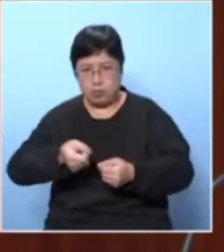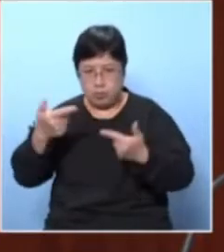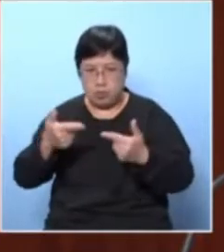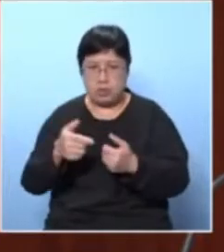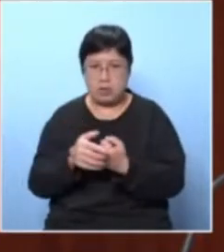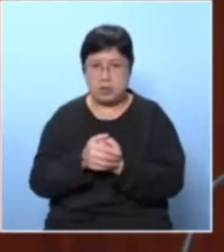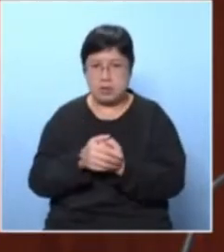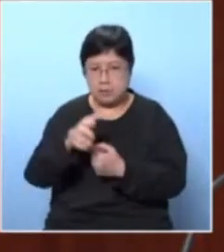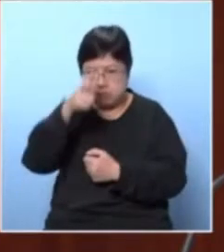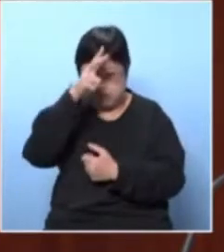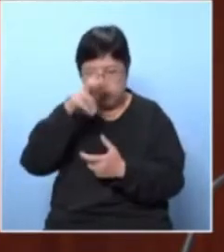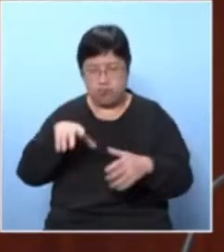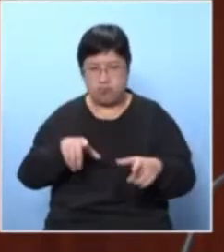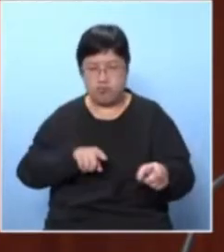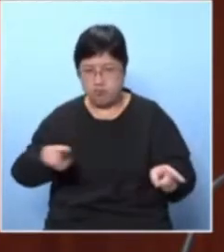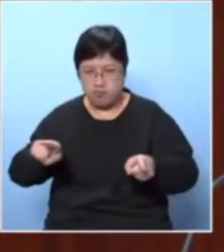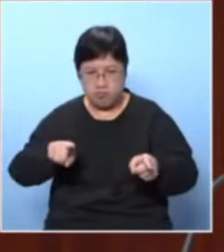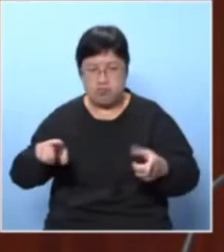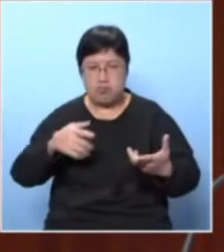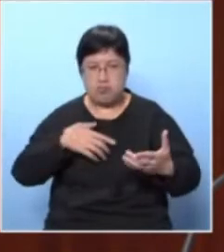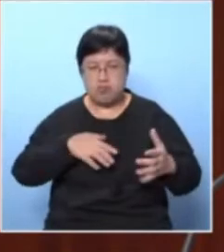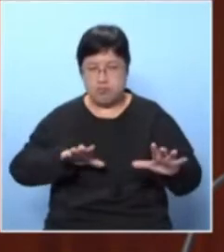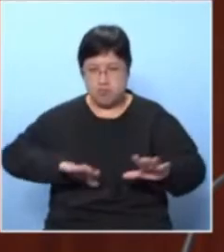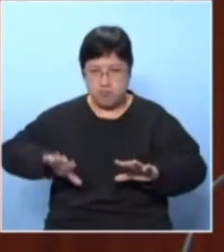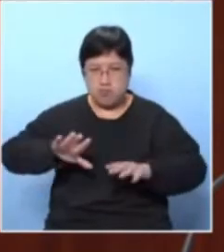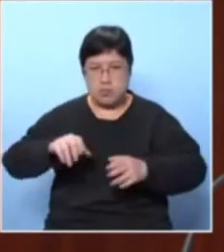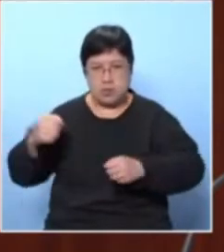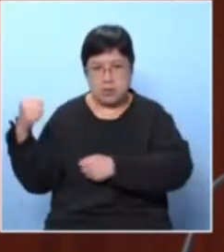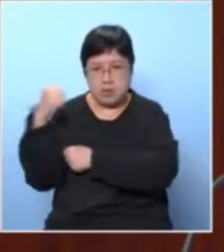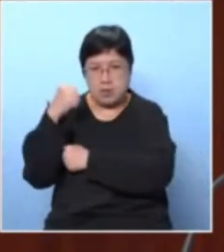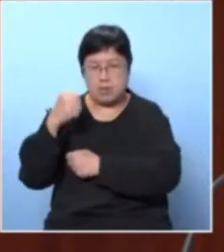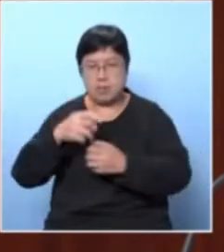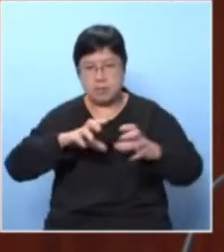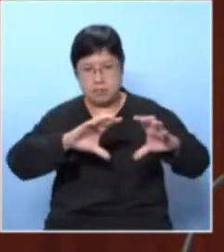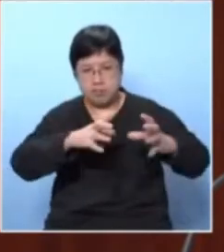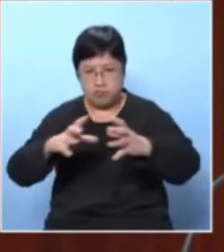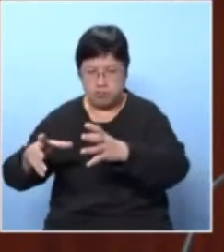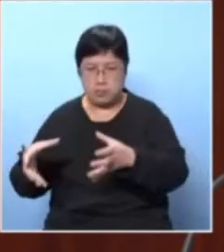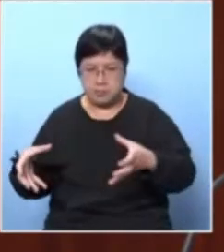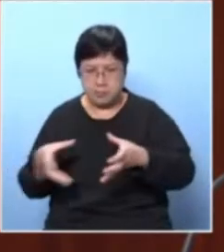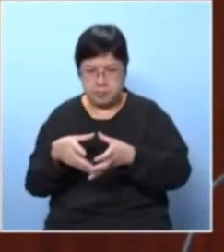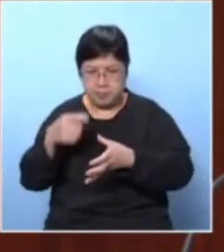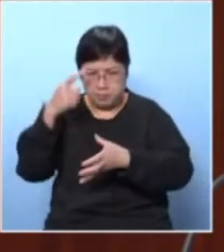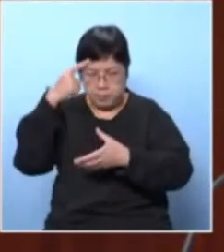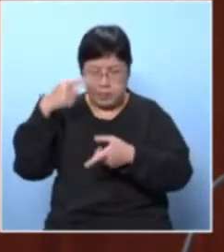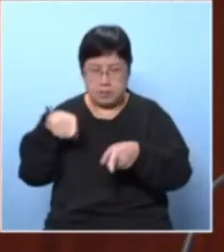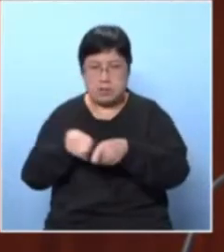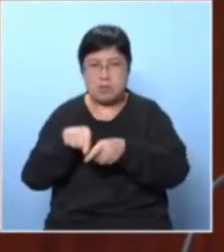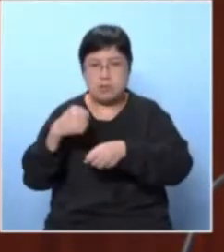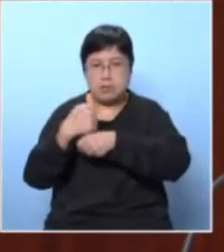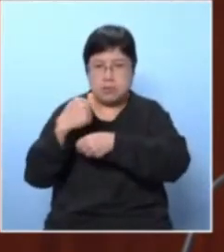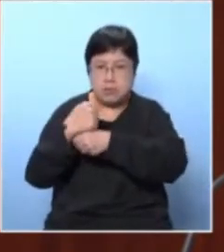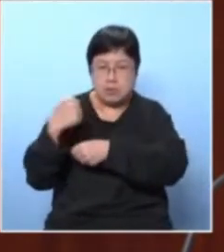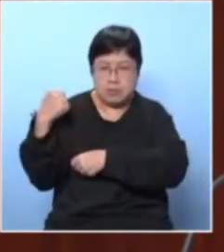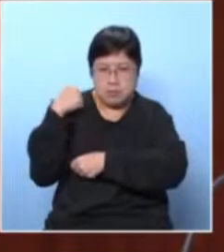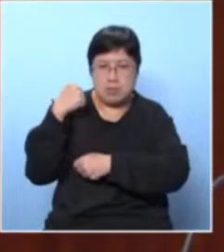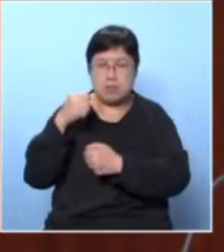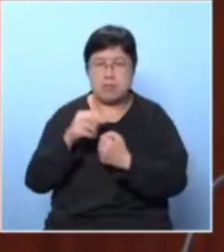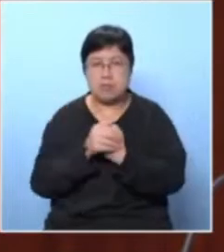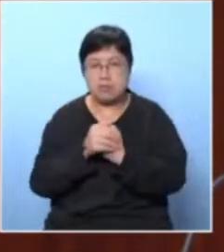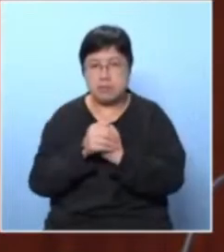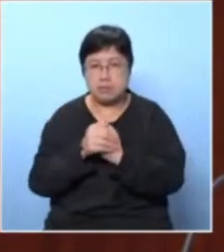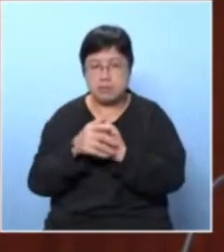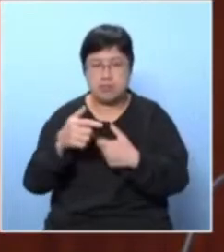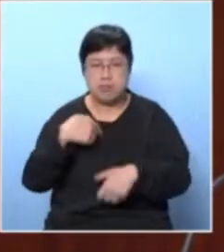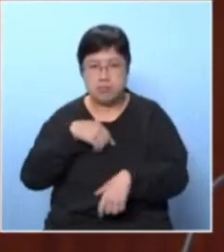alerts. In dealing with the aftermath, the government has strengthened its coordination and teamwork, resulting in improvement on